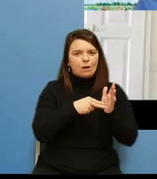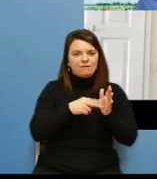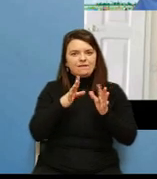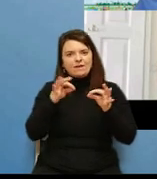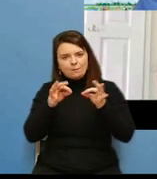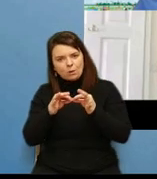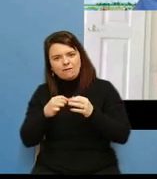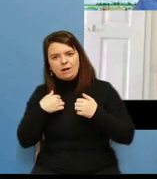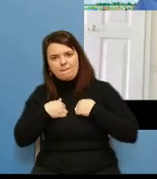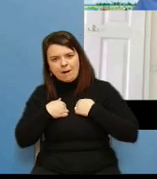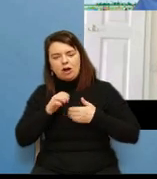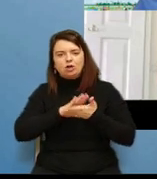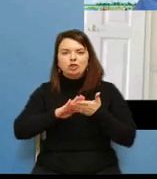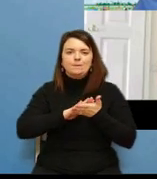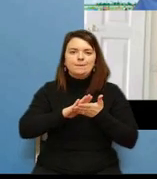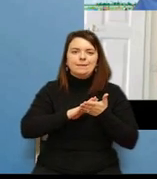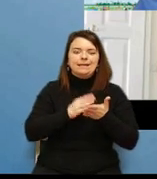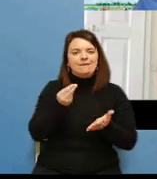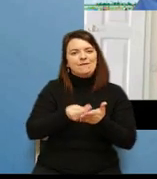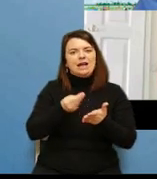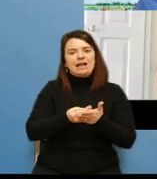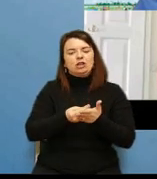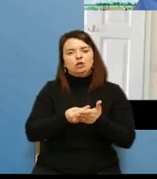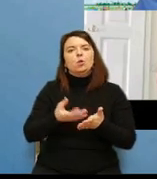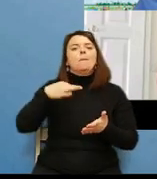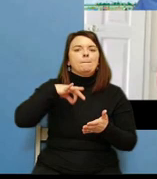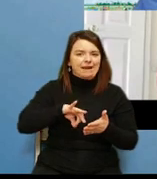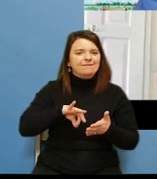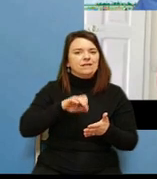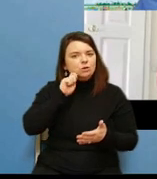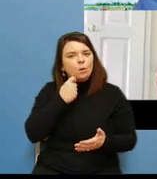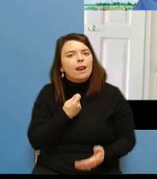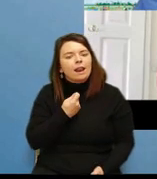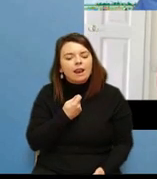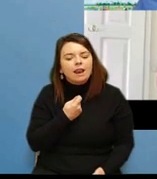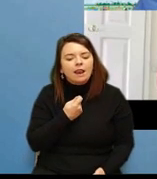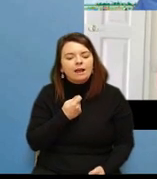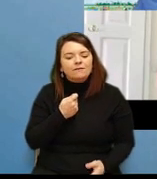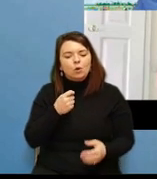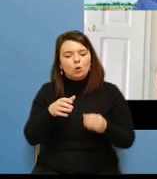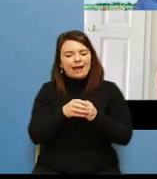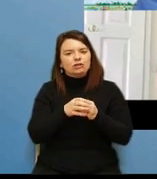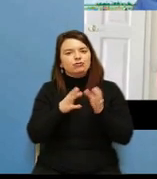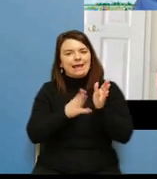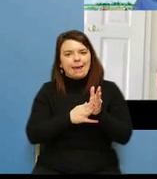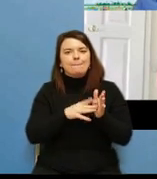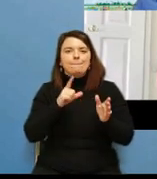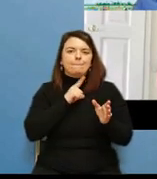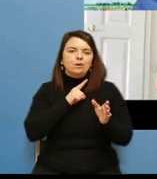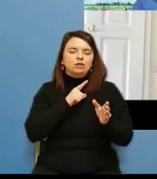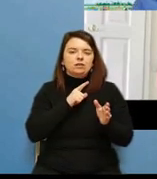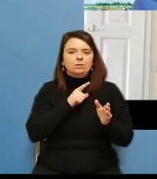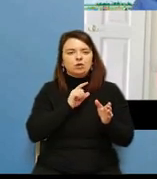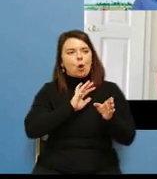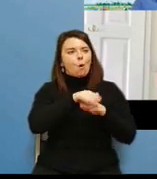that January, February, March, we should get a financial benefit in terms of the money coming back into category M, because it was